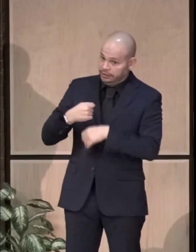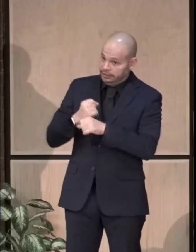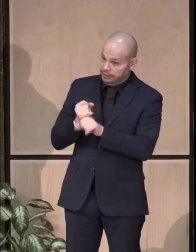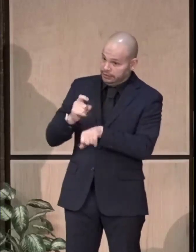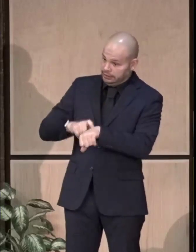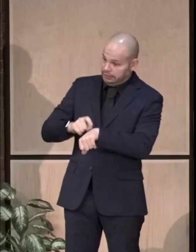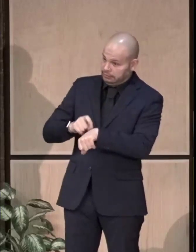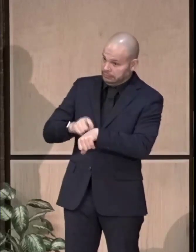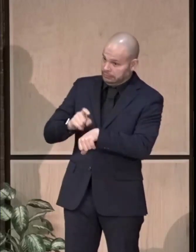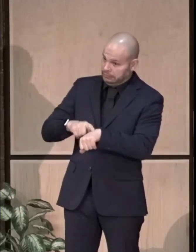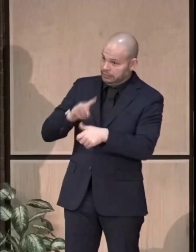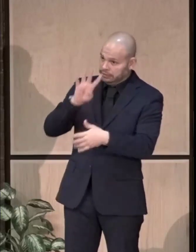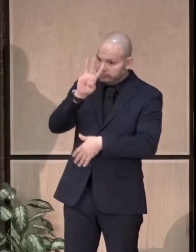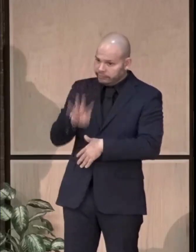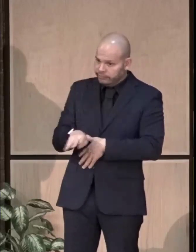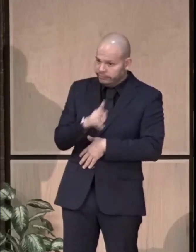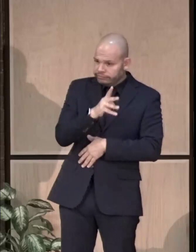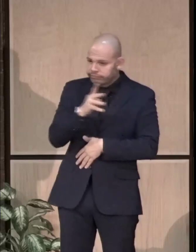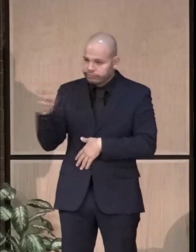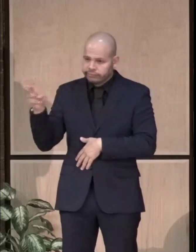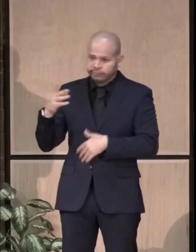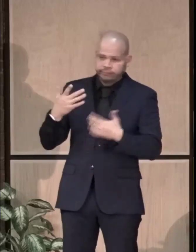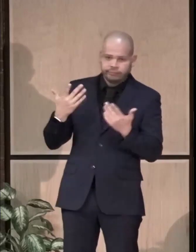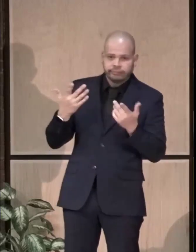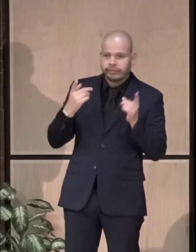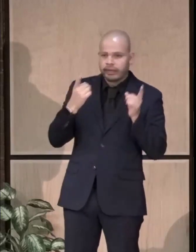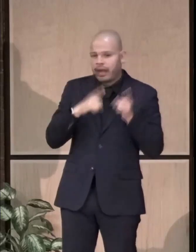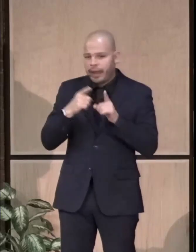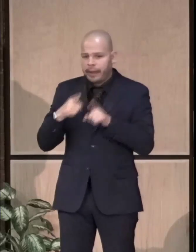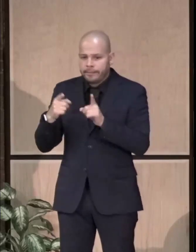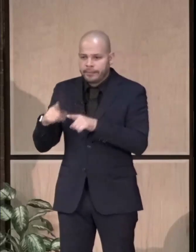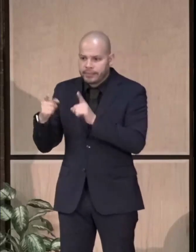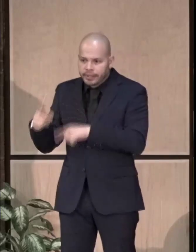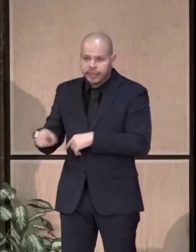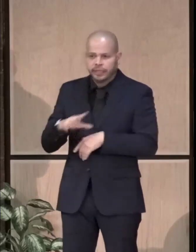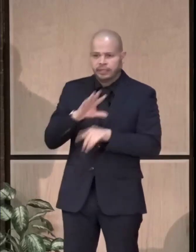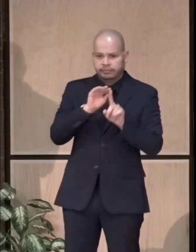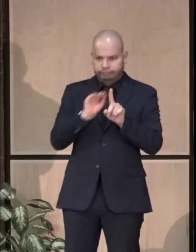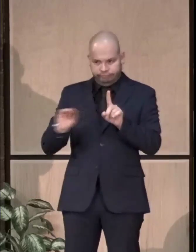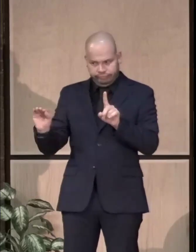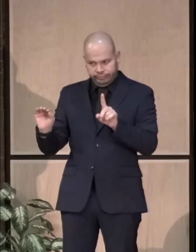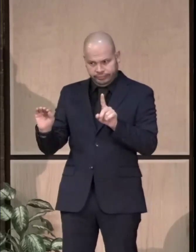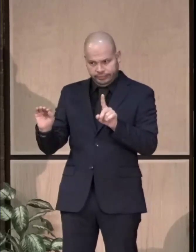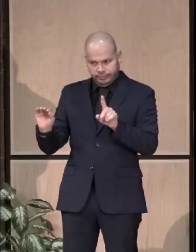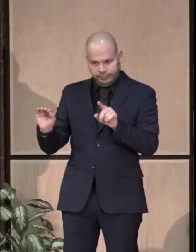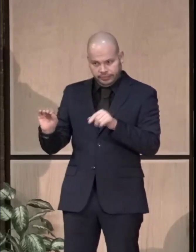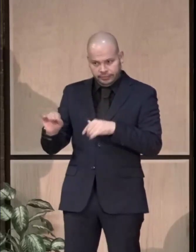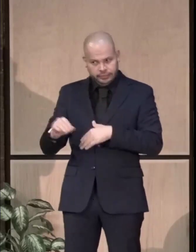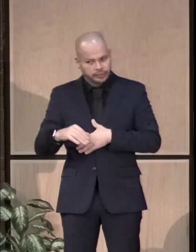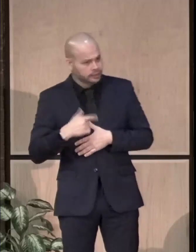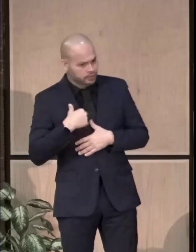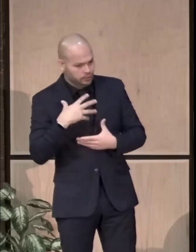of these events. Do you recall that? I remember being a part of creating a timeline, yes.